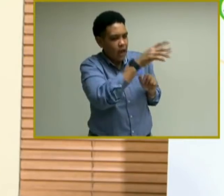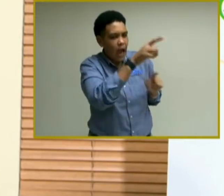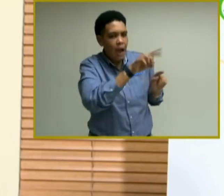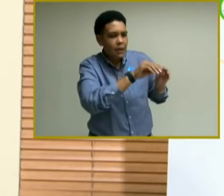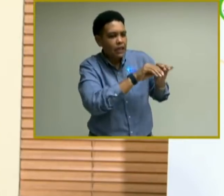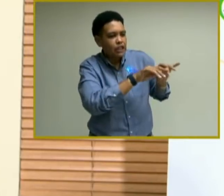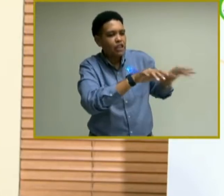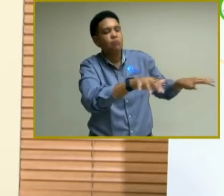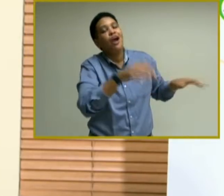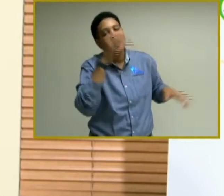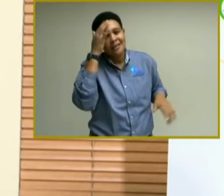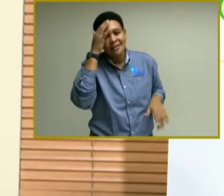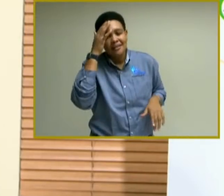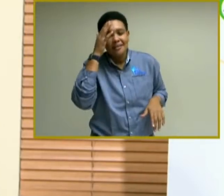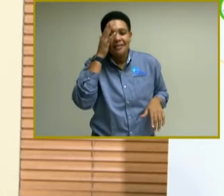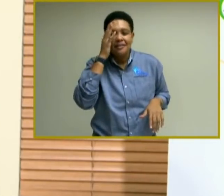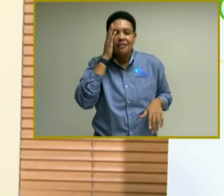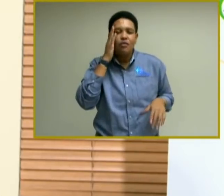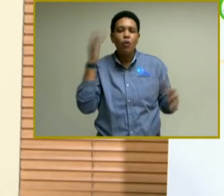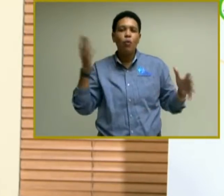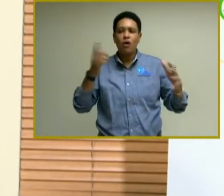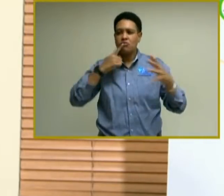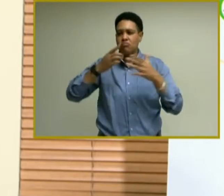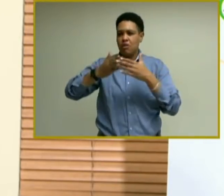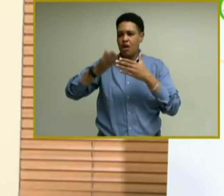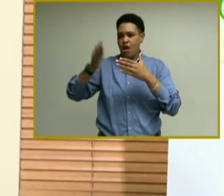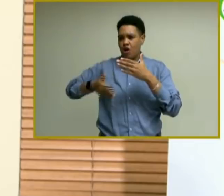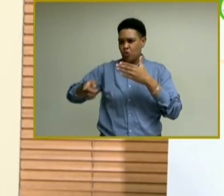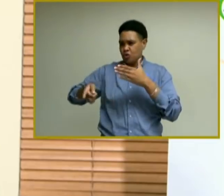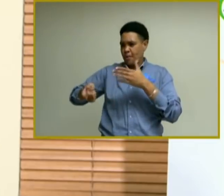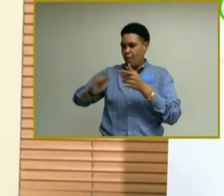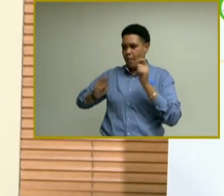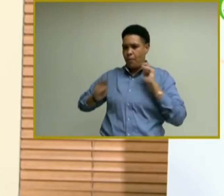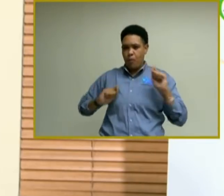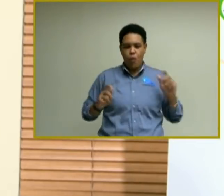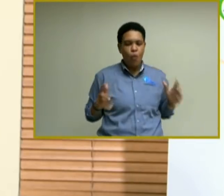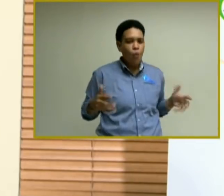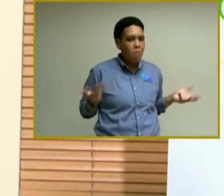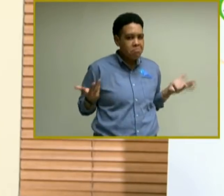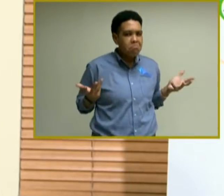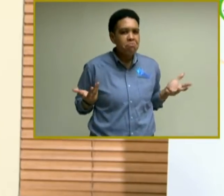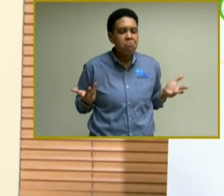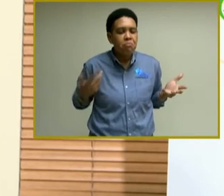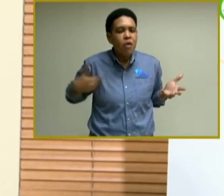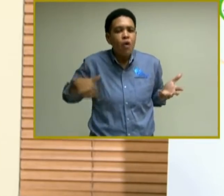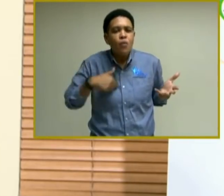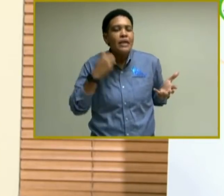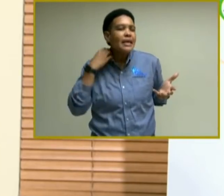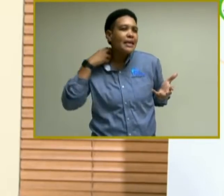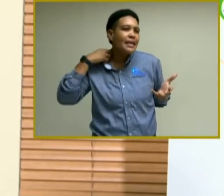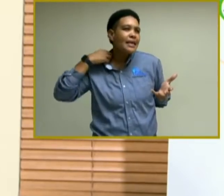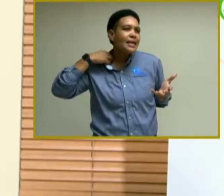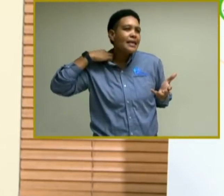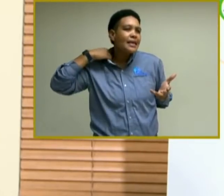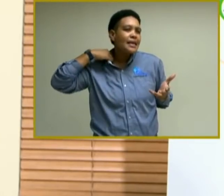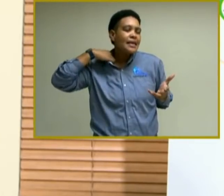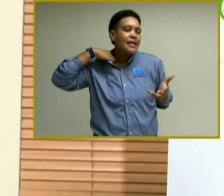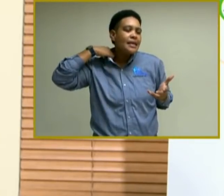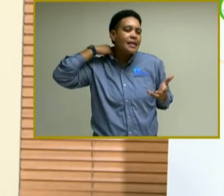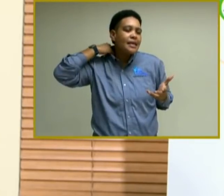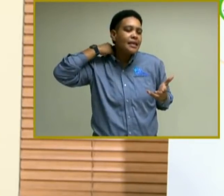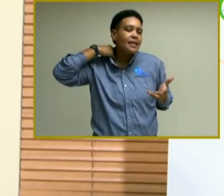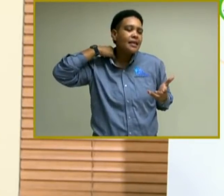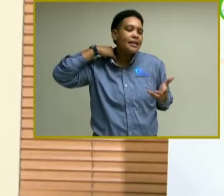spread. What are the conclusions that can be drawn as we model